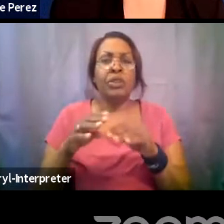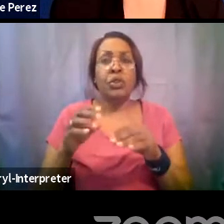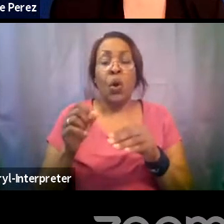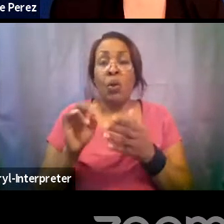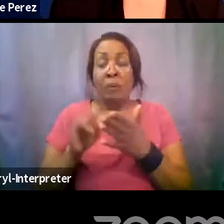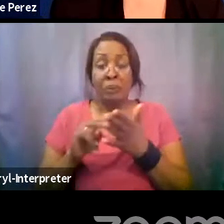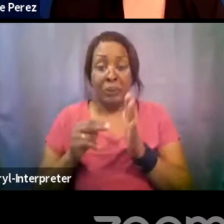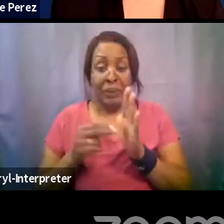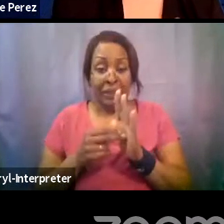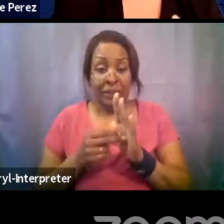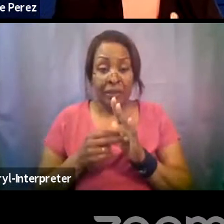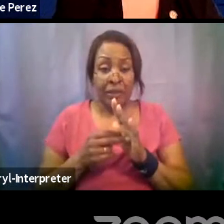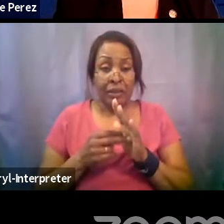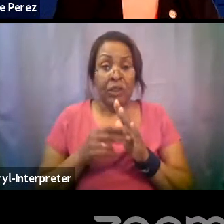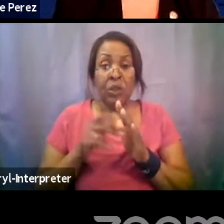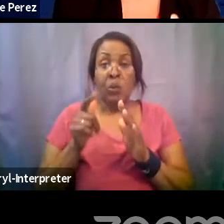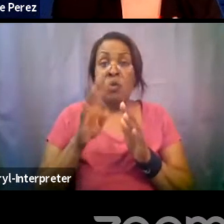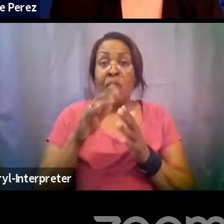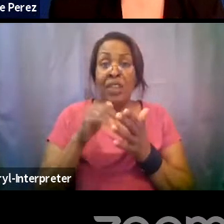that means, it's